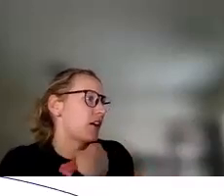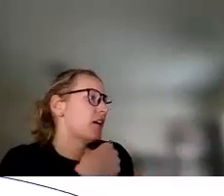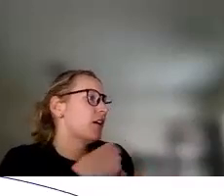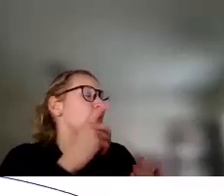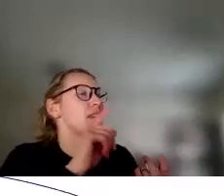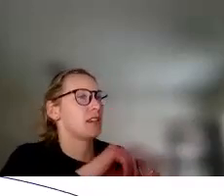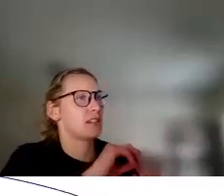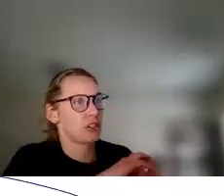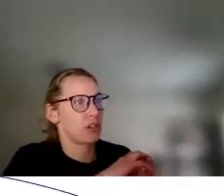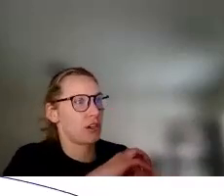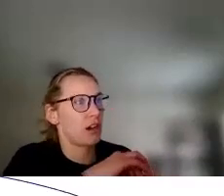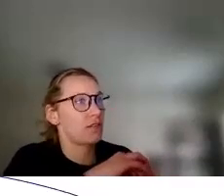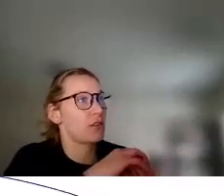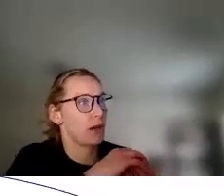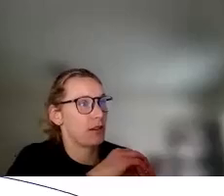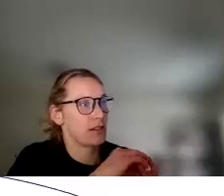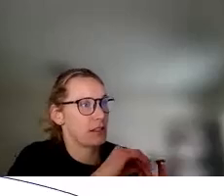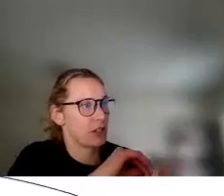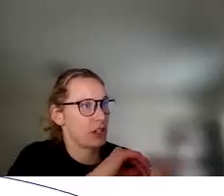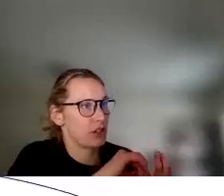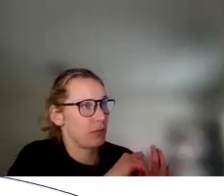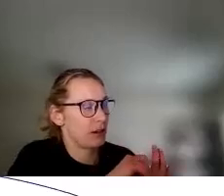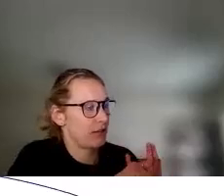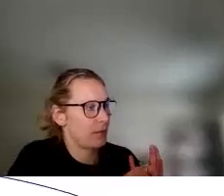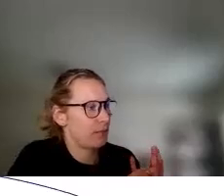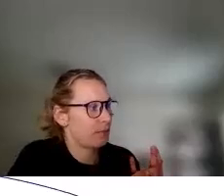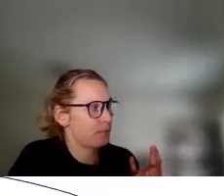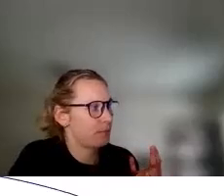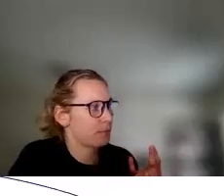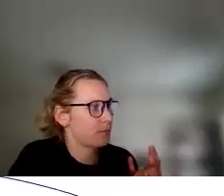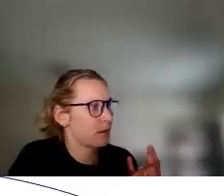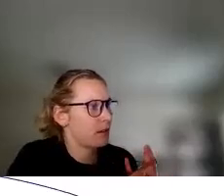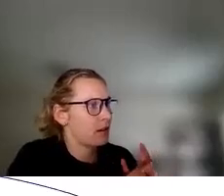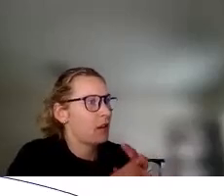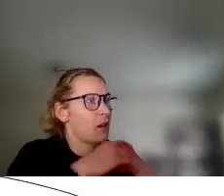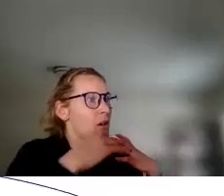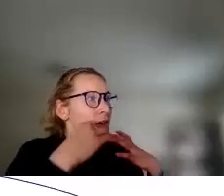CLLI waiver, with the addition of the wellness education benefit.